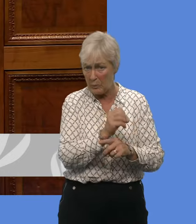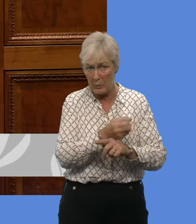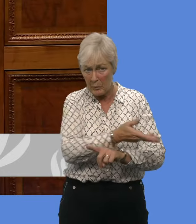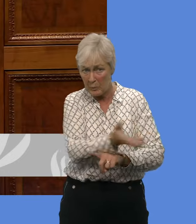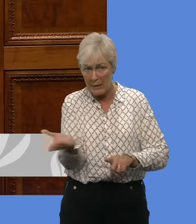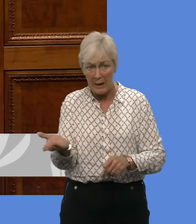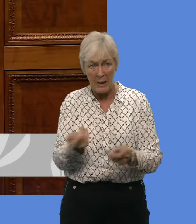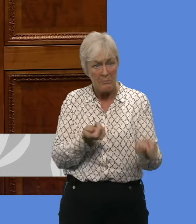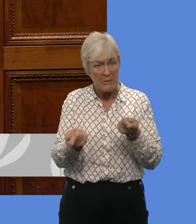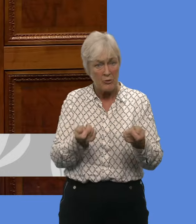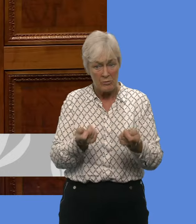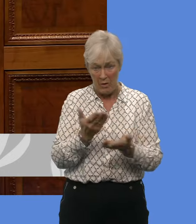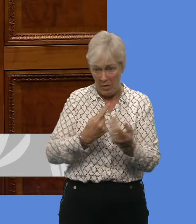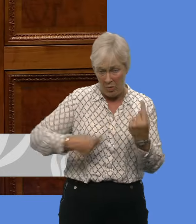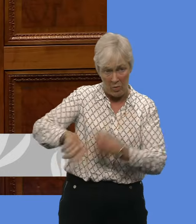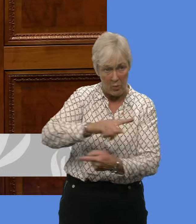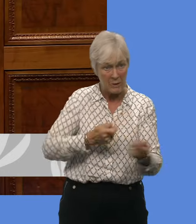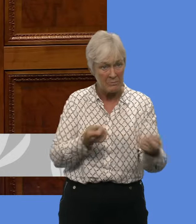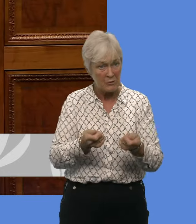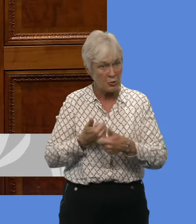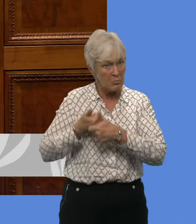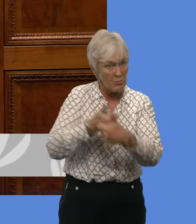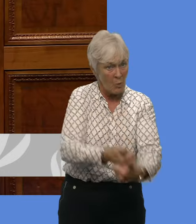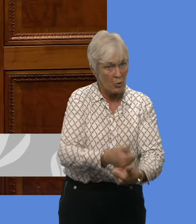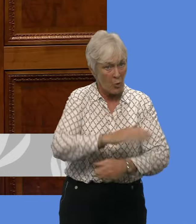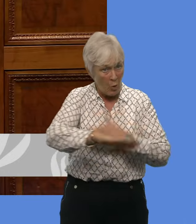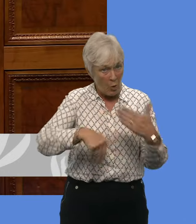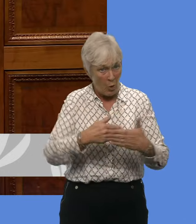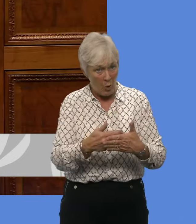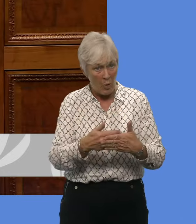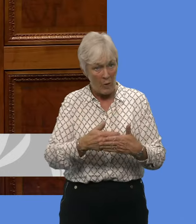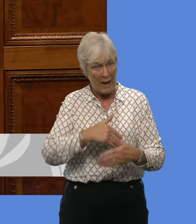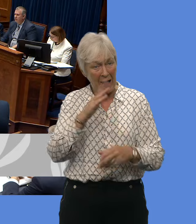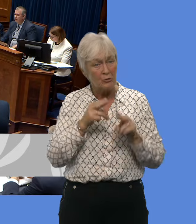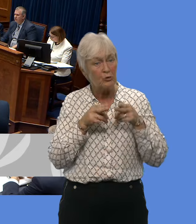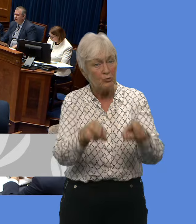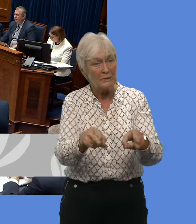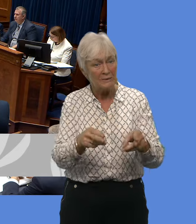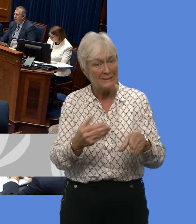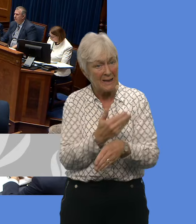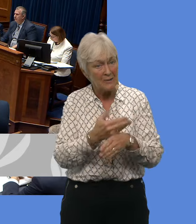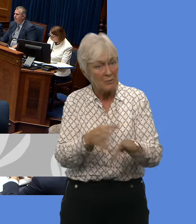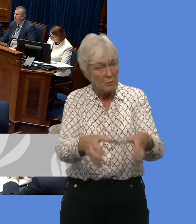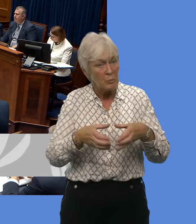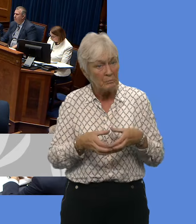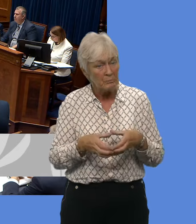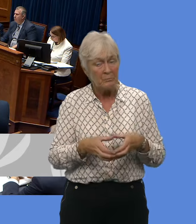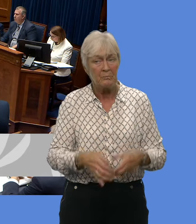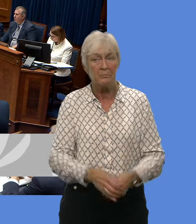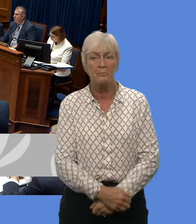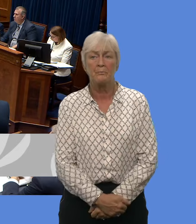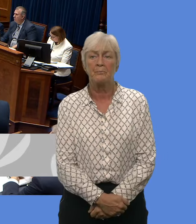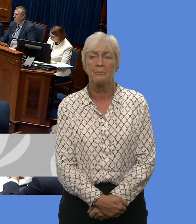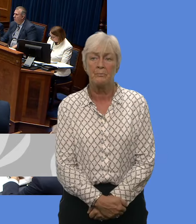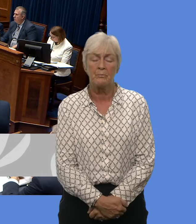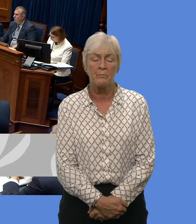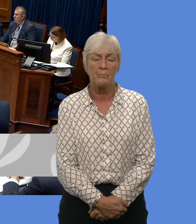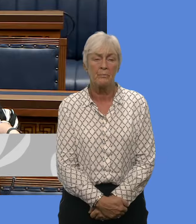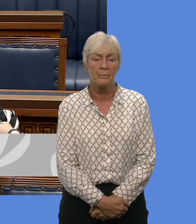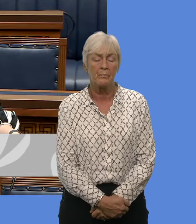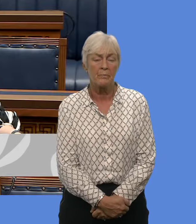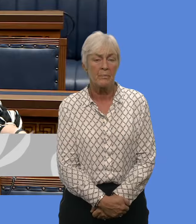if ministers support all of the recommendations in the High Street Task Force report? Minister. Thank